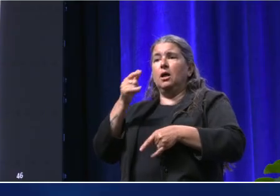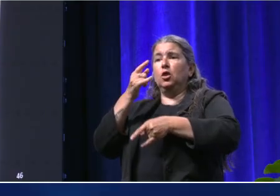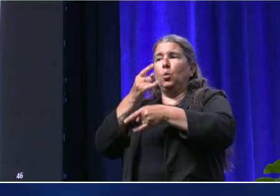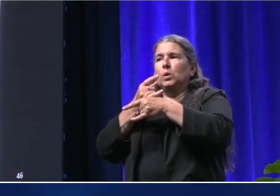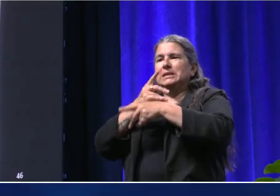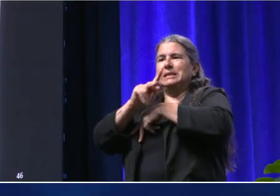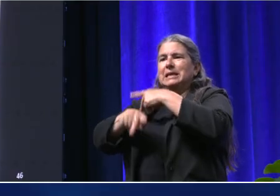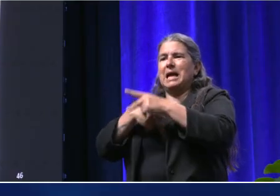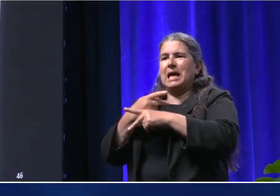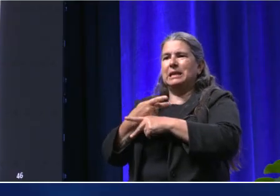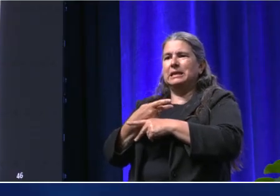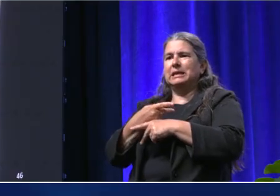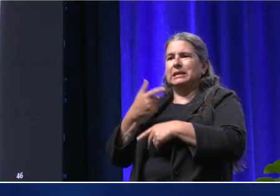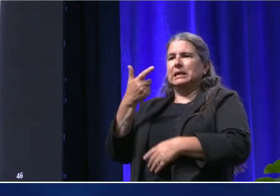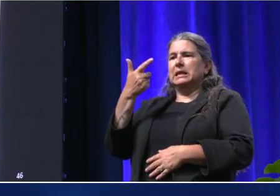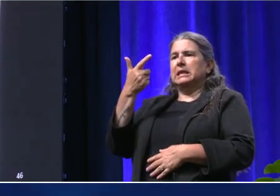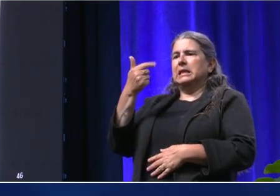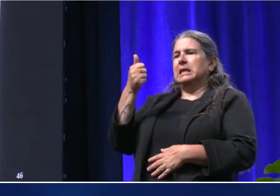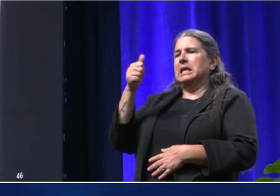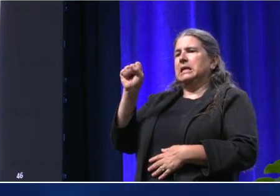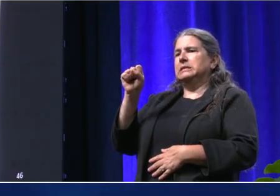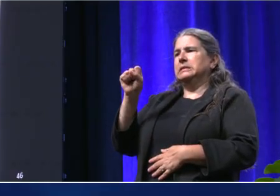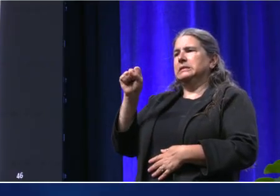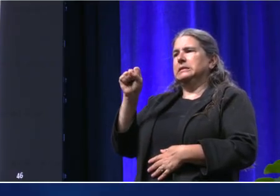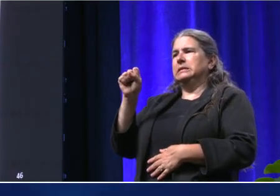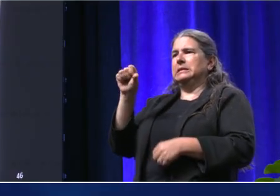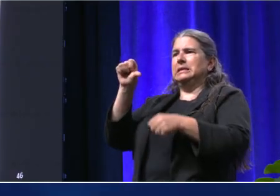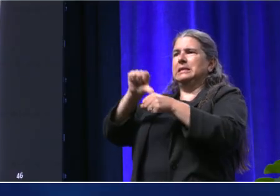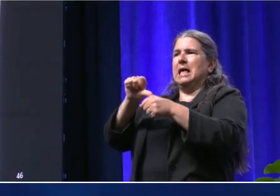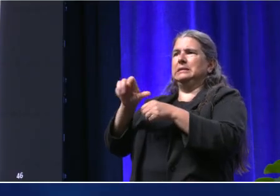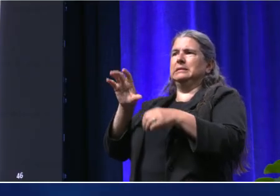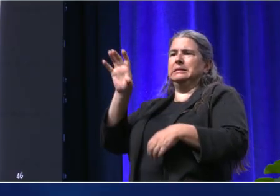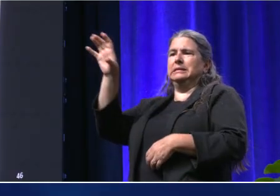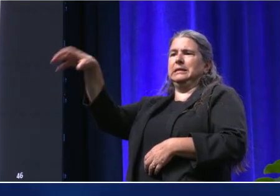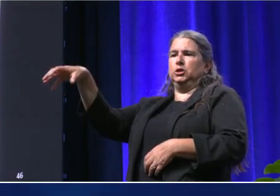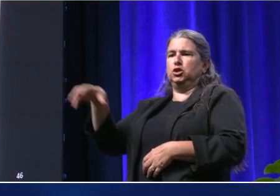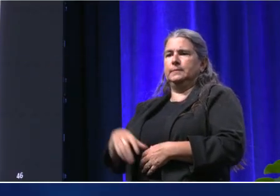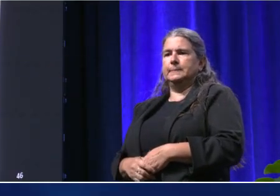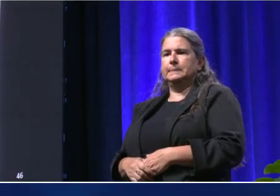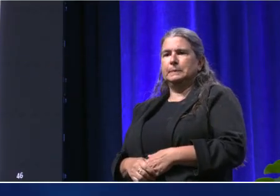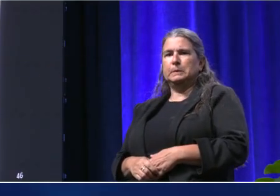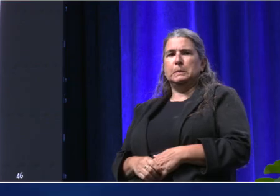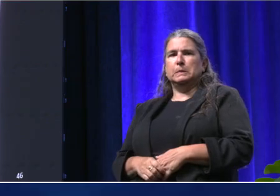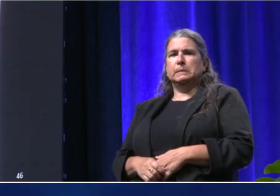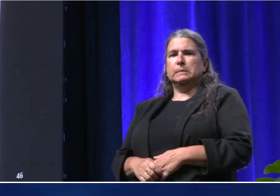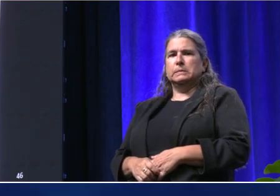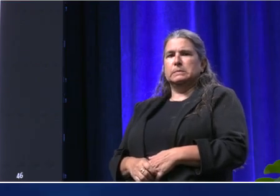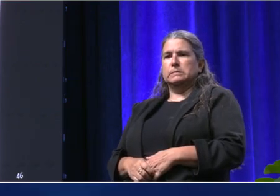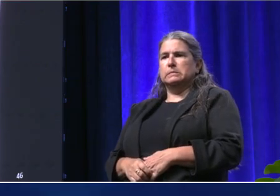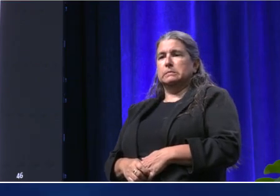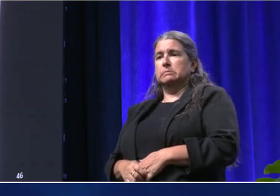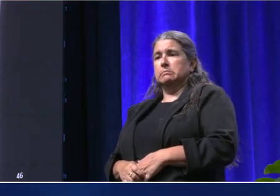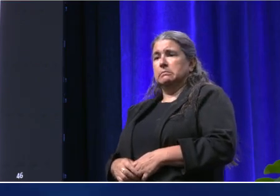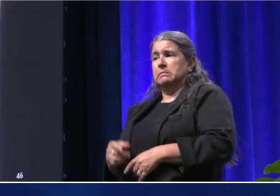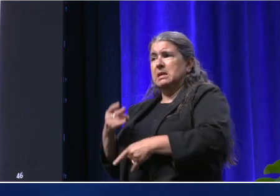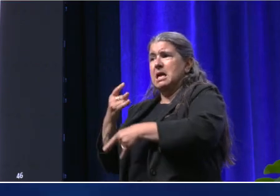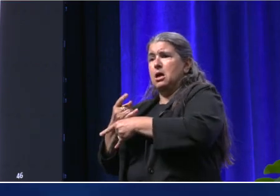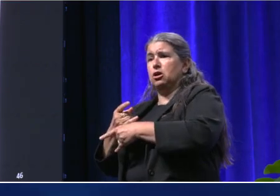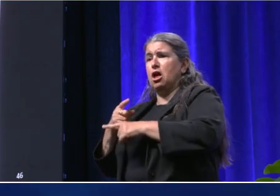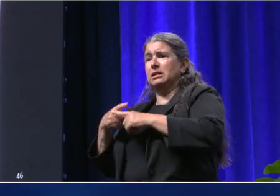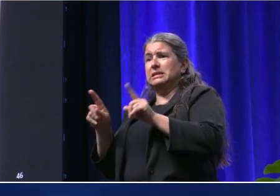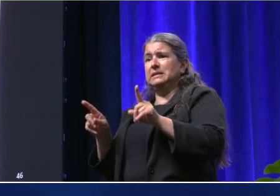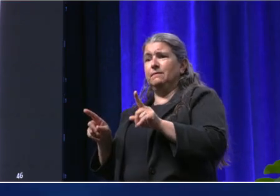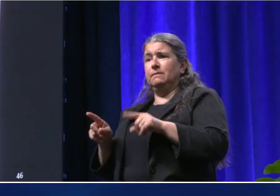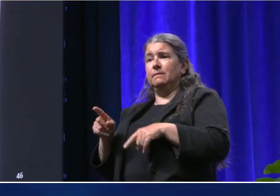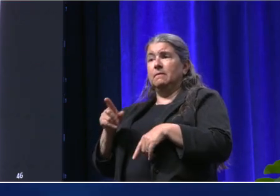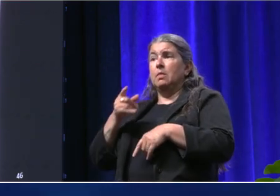a gas station, okay? What's the amount of alcohol difference? It's almost double, right? So it's nearly